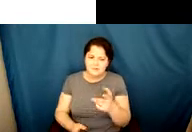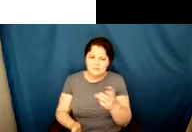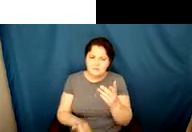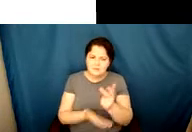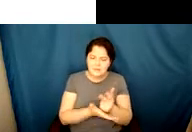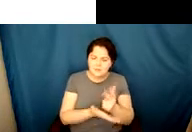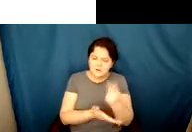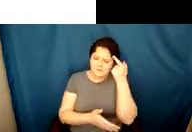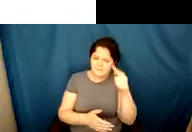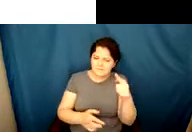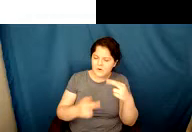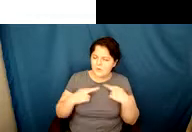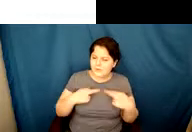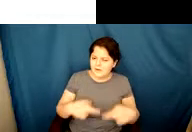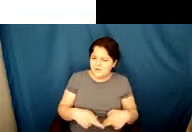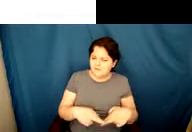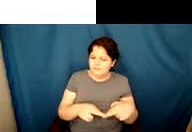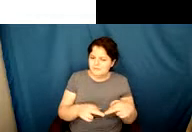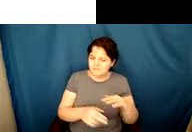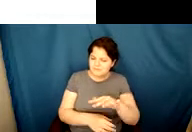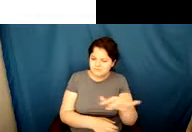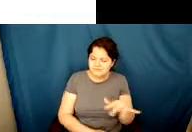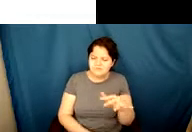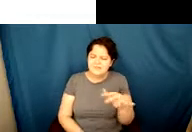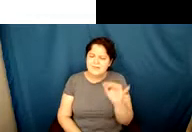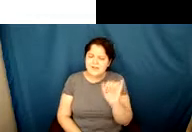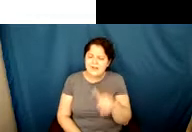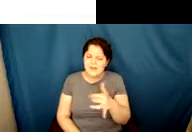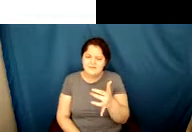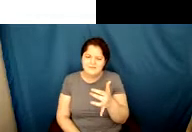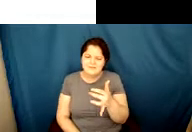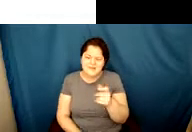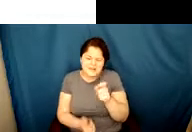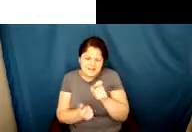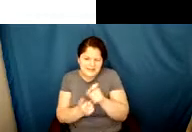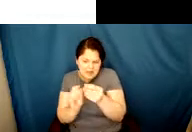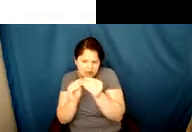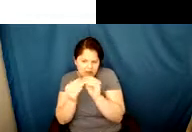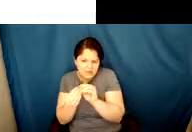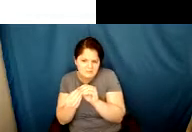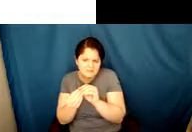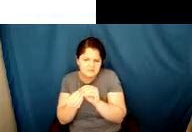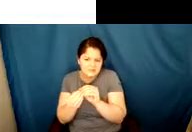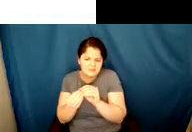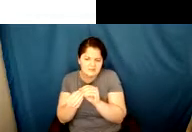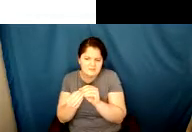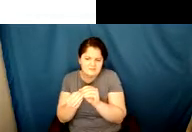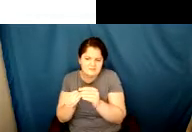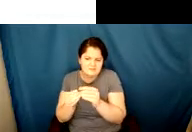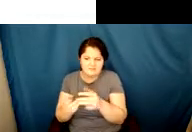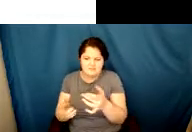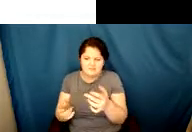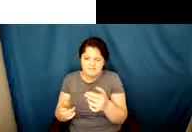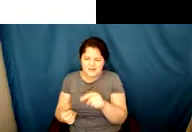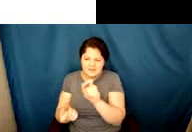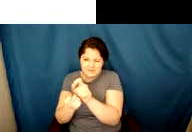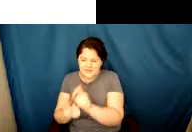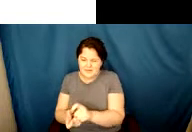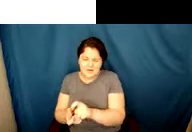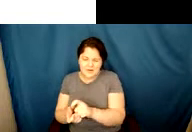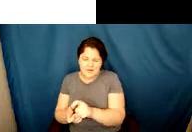for the residential units and so on. But those exact numbers weren't addressed in the plan, but